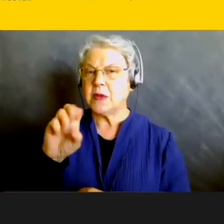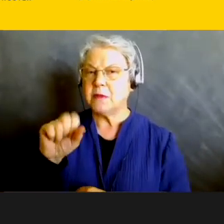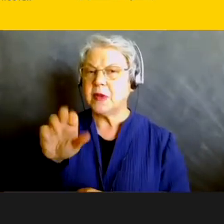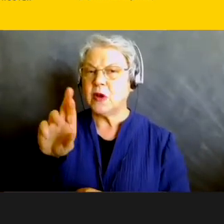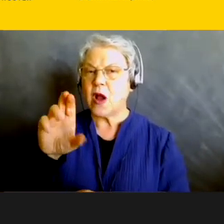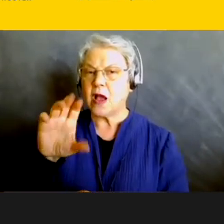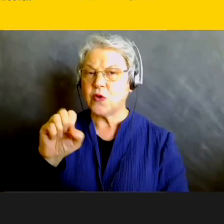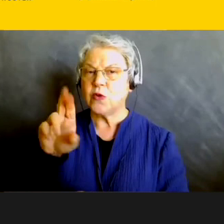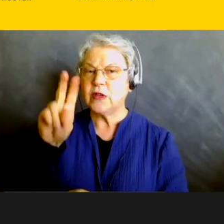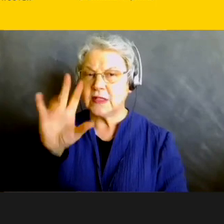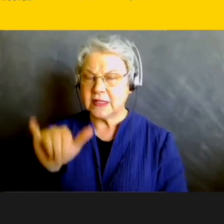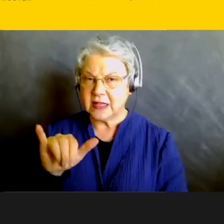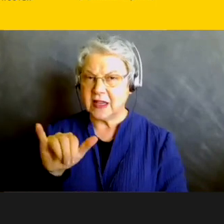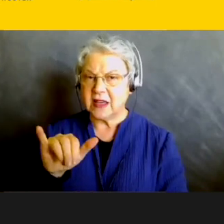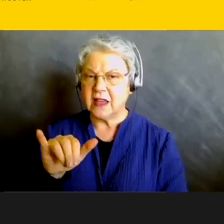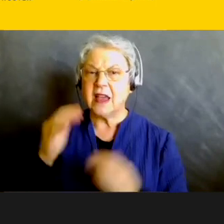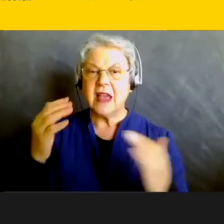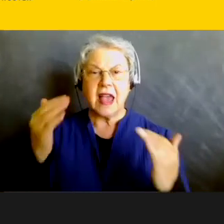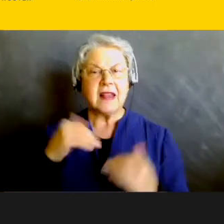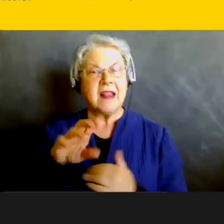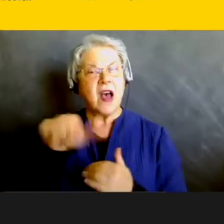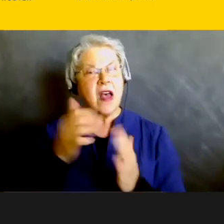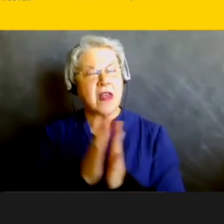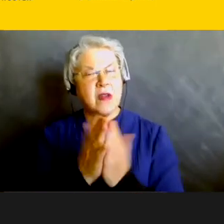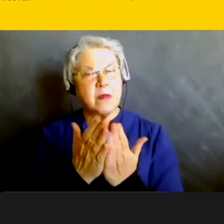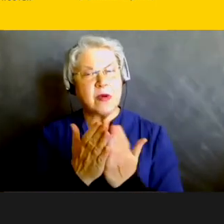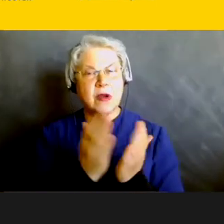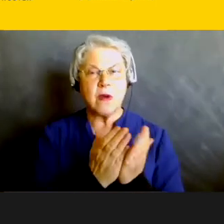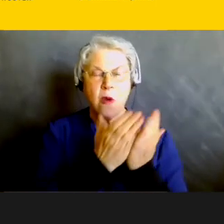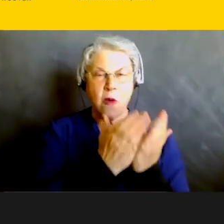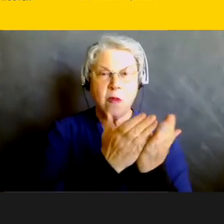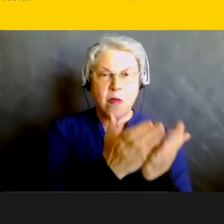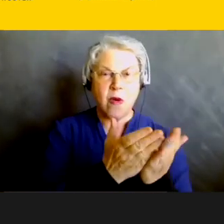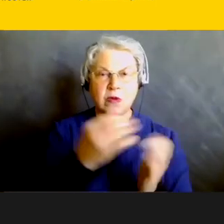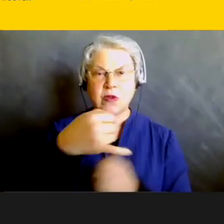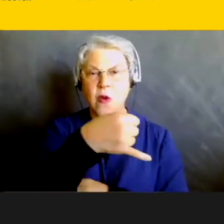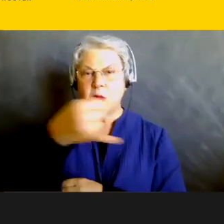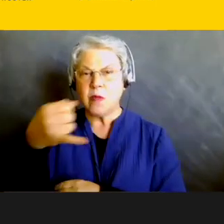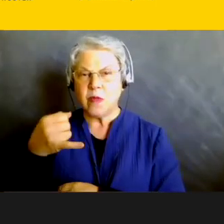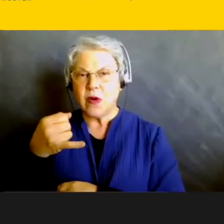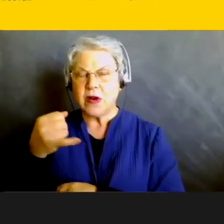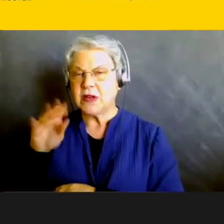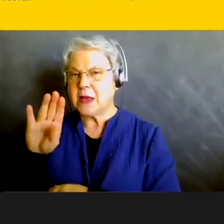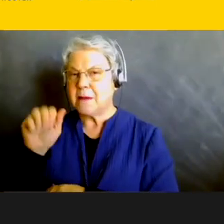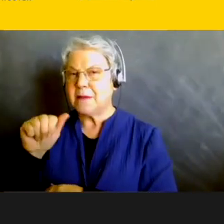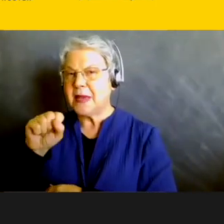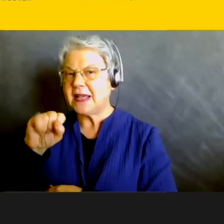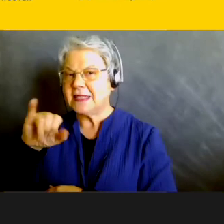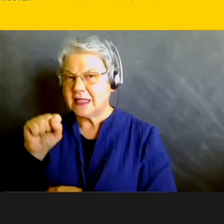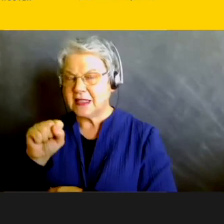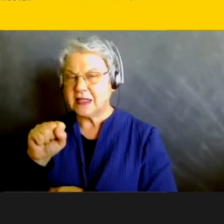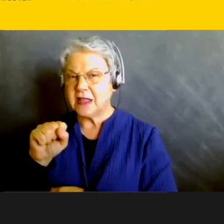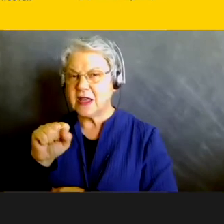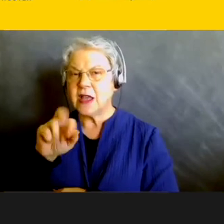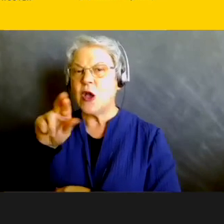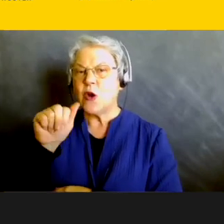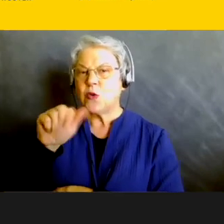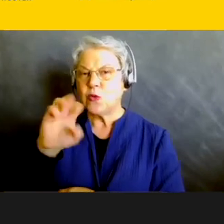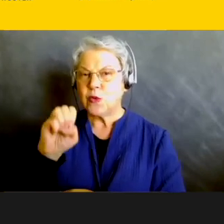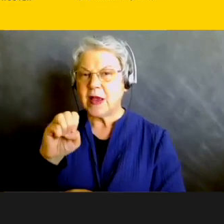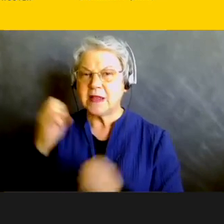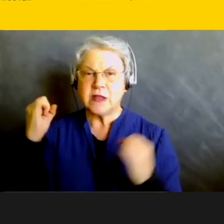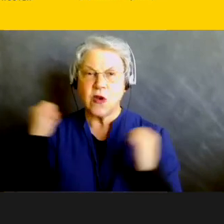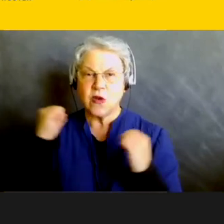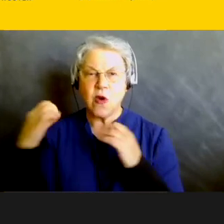book, Boats, Borders, and Bases, that Jenna just presented on race, the Cold War, and the rise of migrant